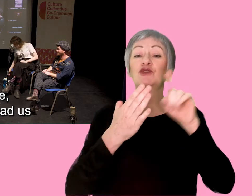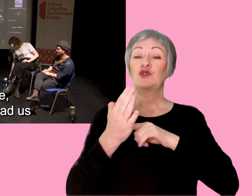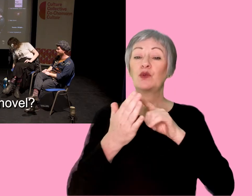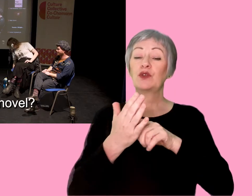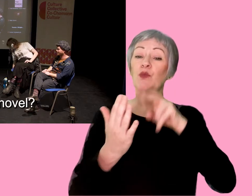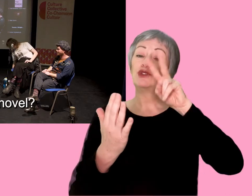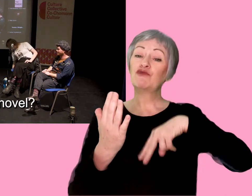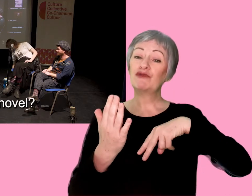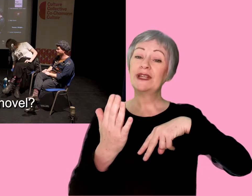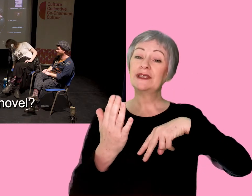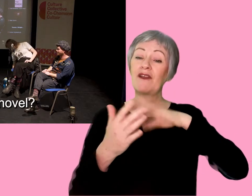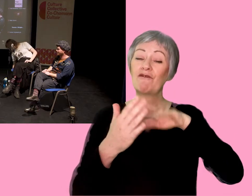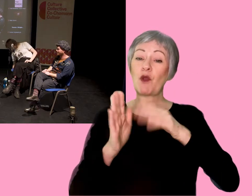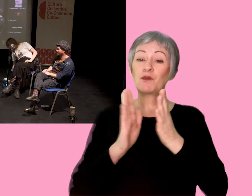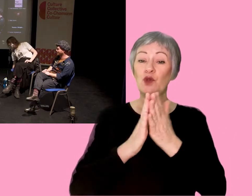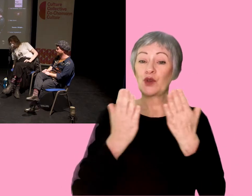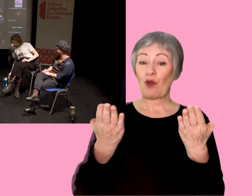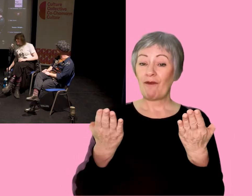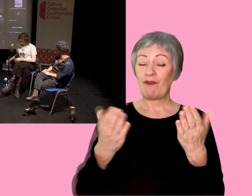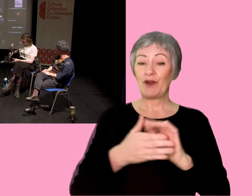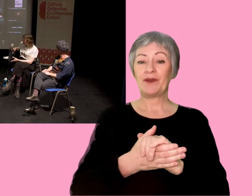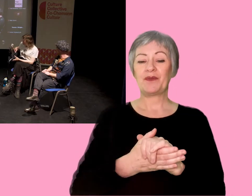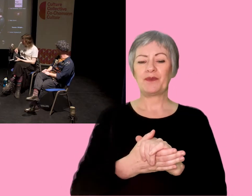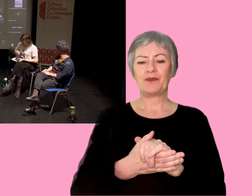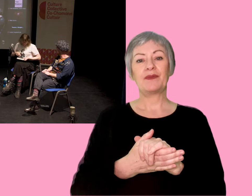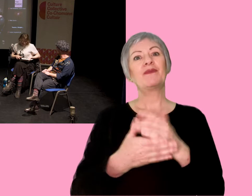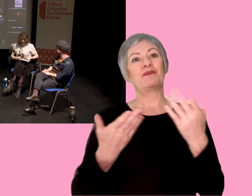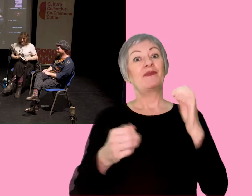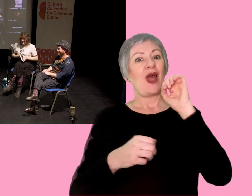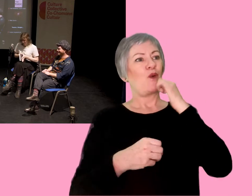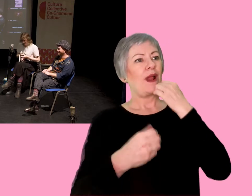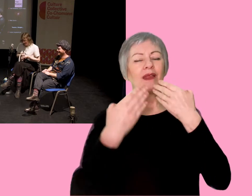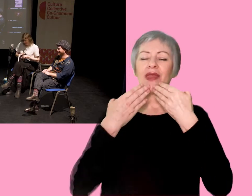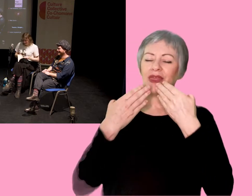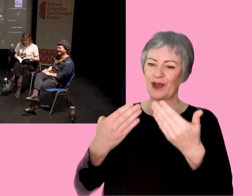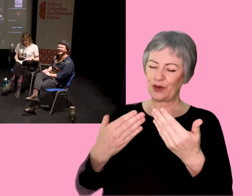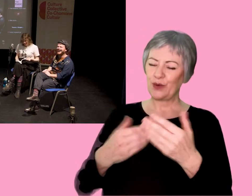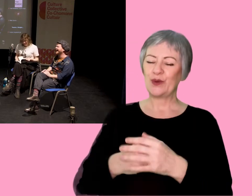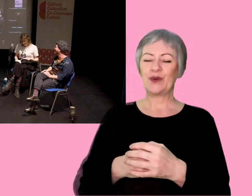to read us a little bit from your novel, please? I will. Thank you. I will.